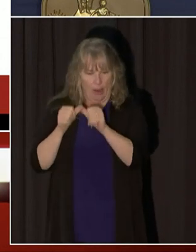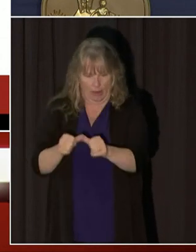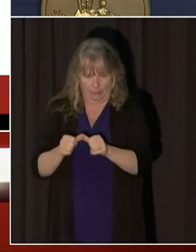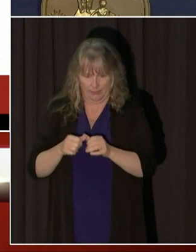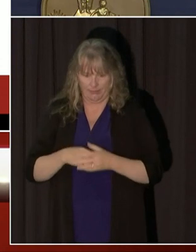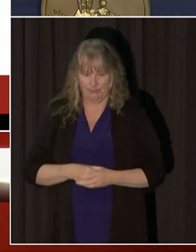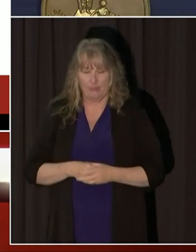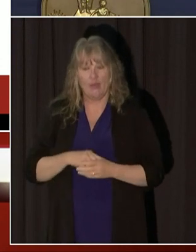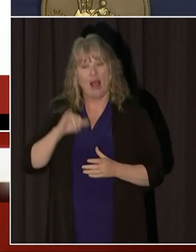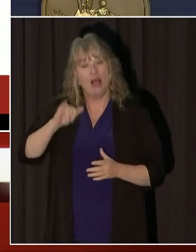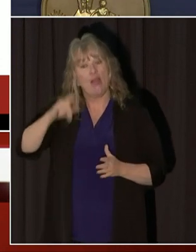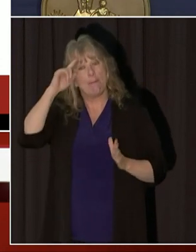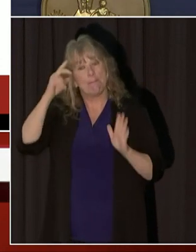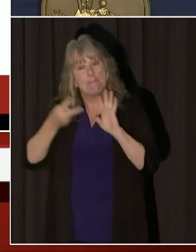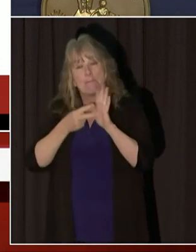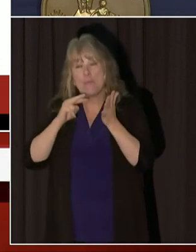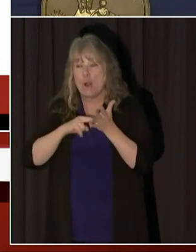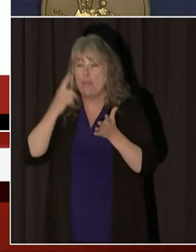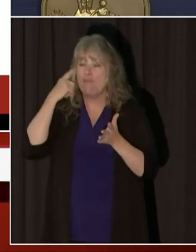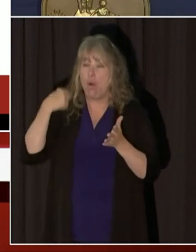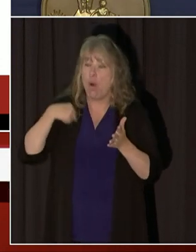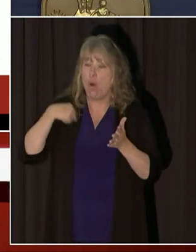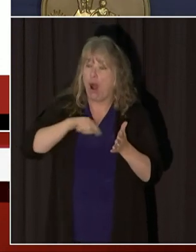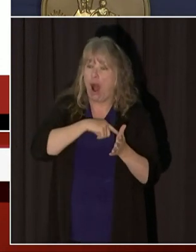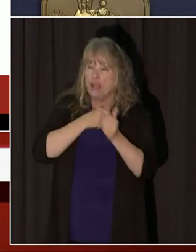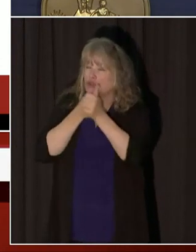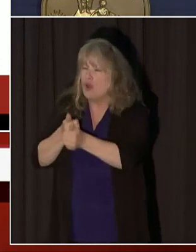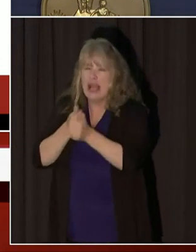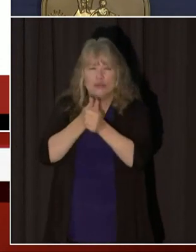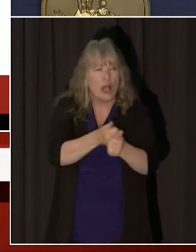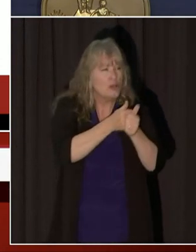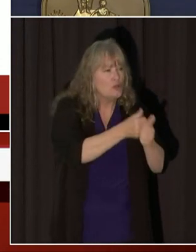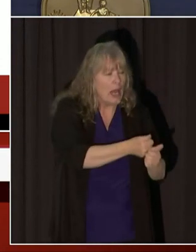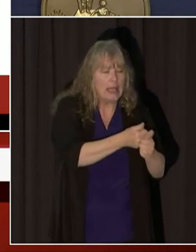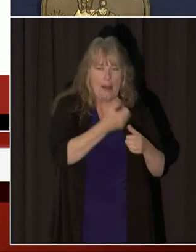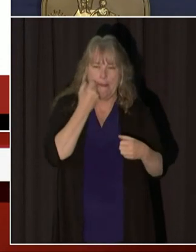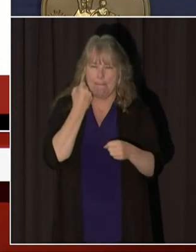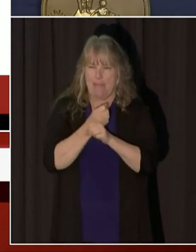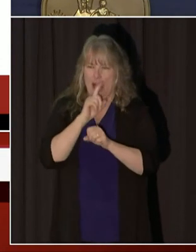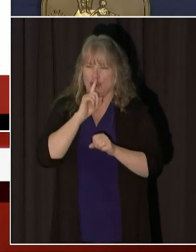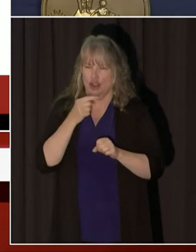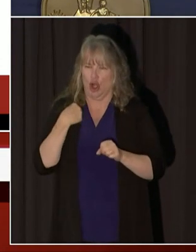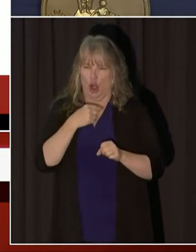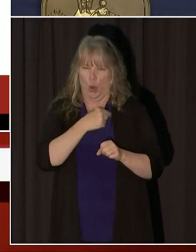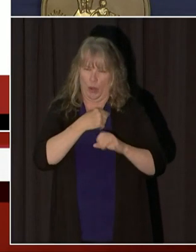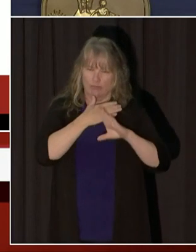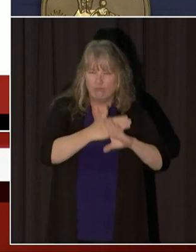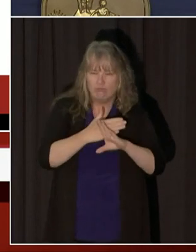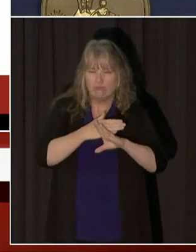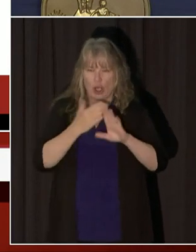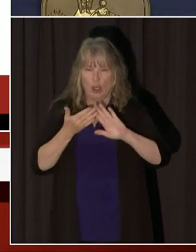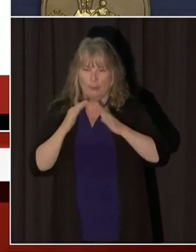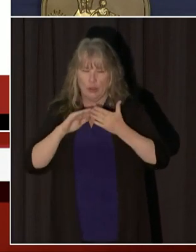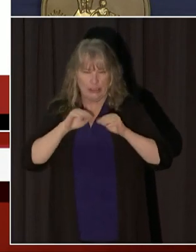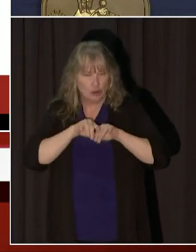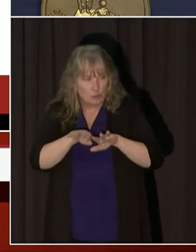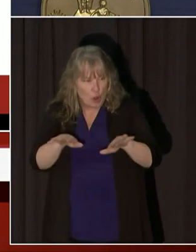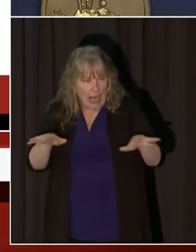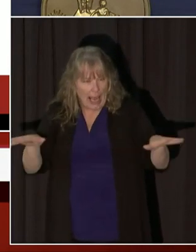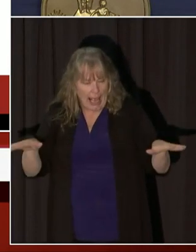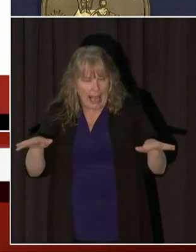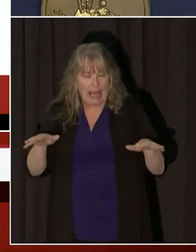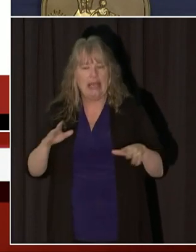of tracking all of these metrics, of course, is to ensure we are transitioning from community spread to more